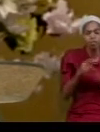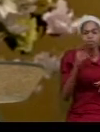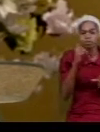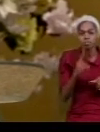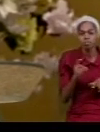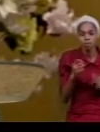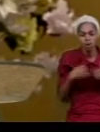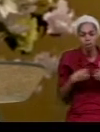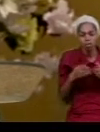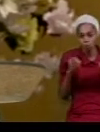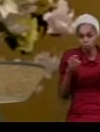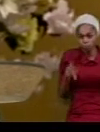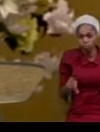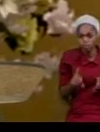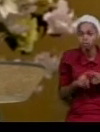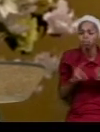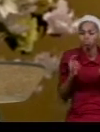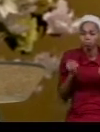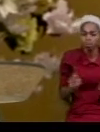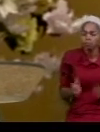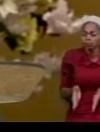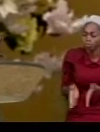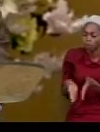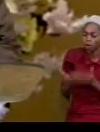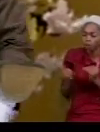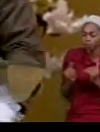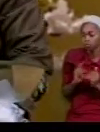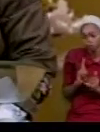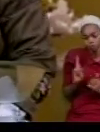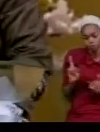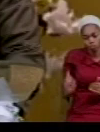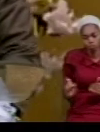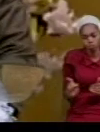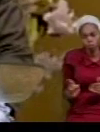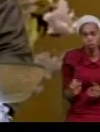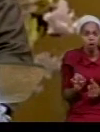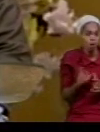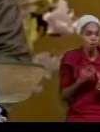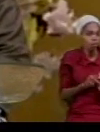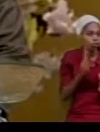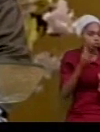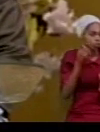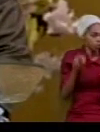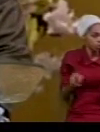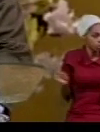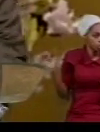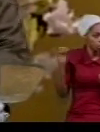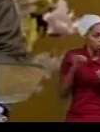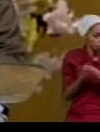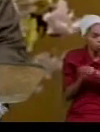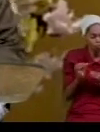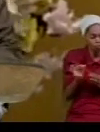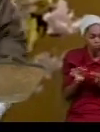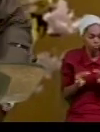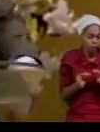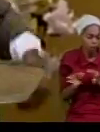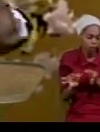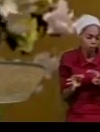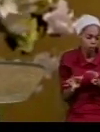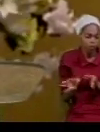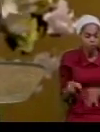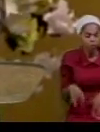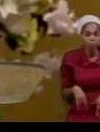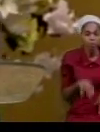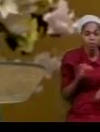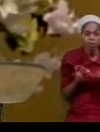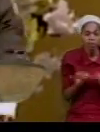asking a question, or if there is any clarification we still want to have more than what